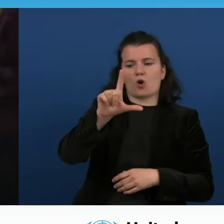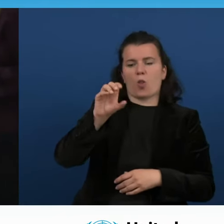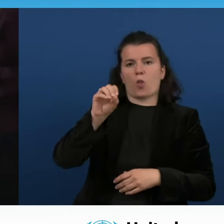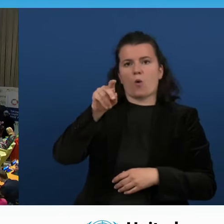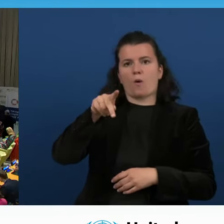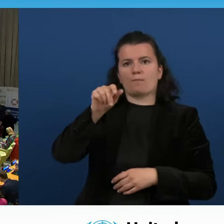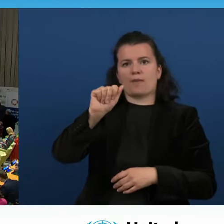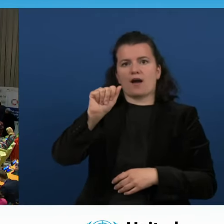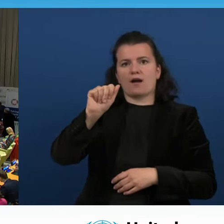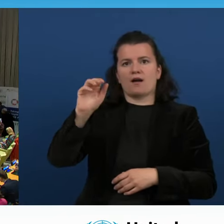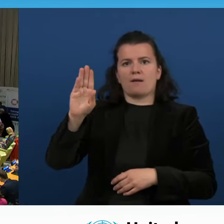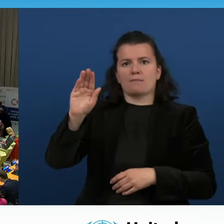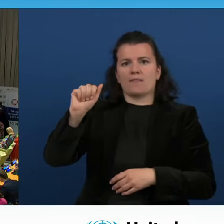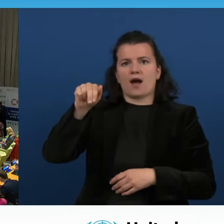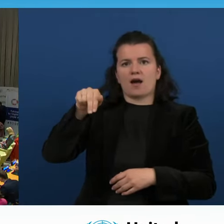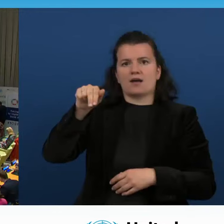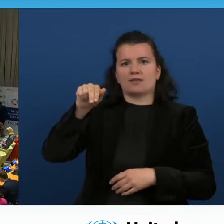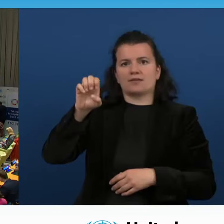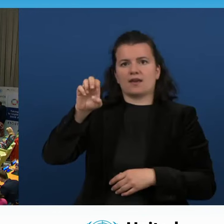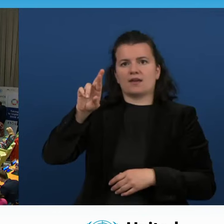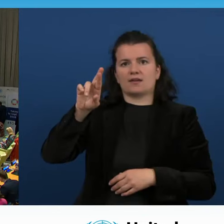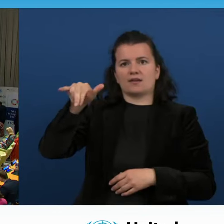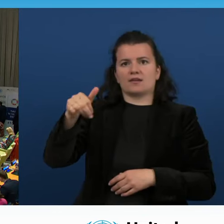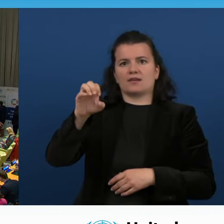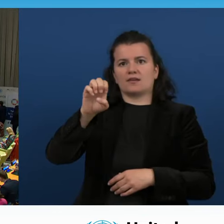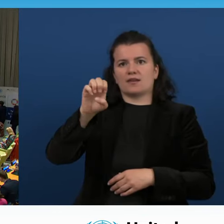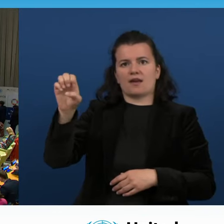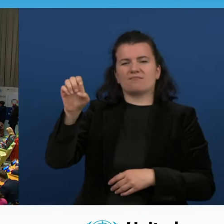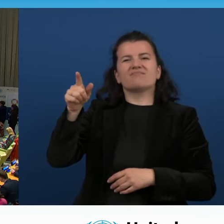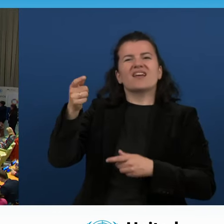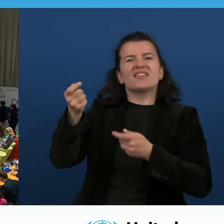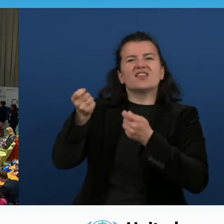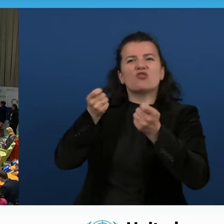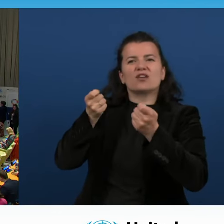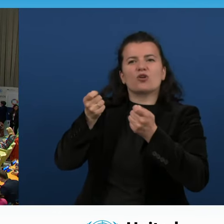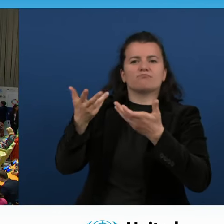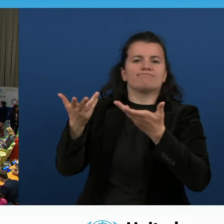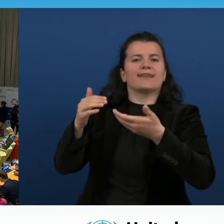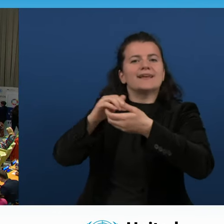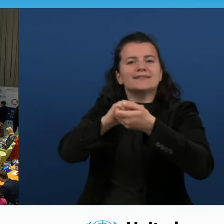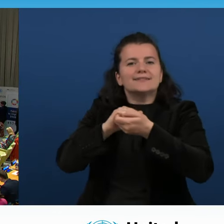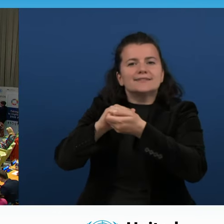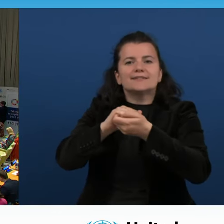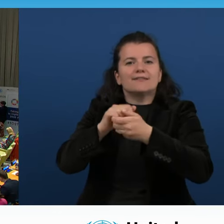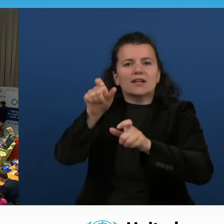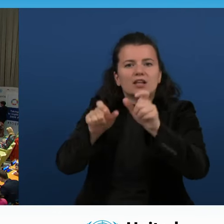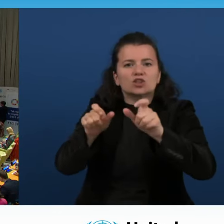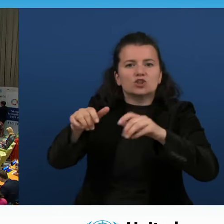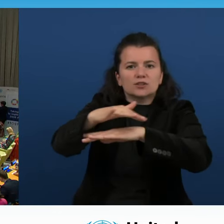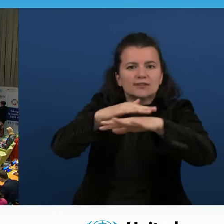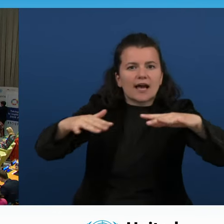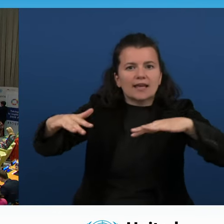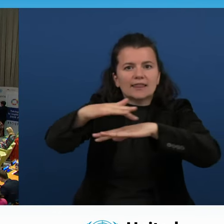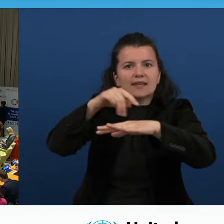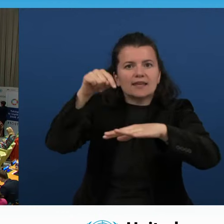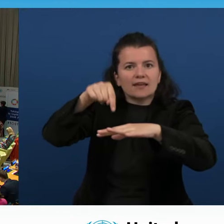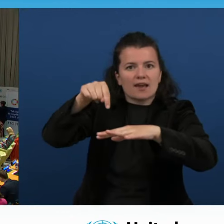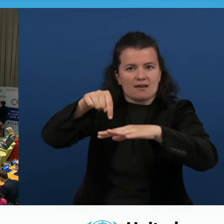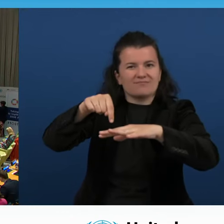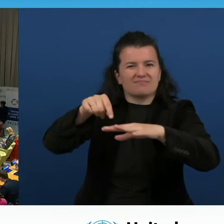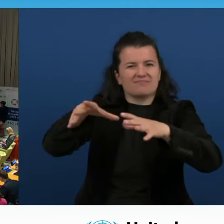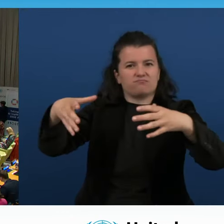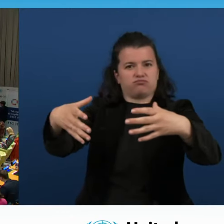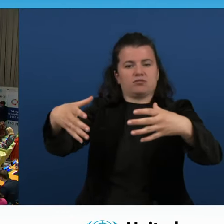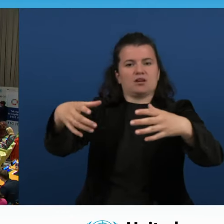Thank you. Thank you very much. Good afternoon,